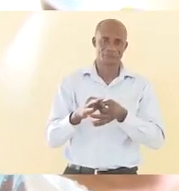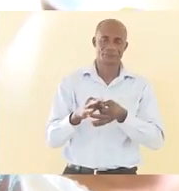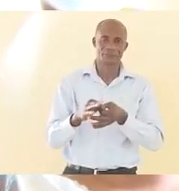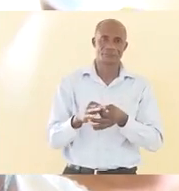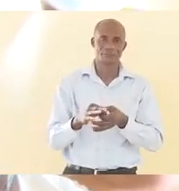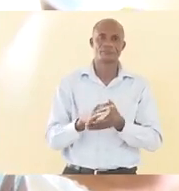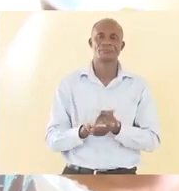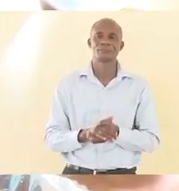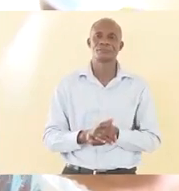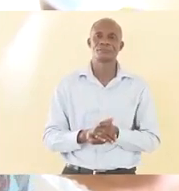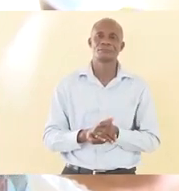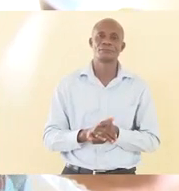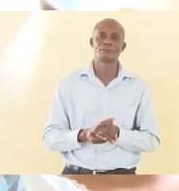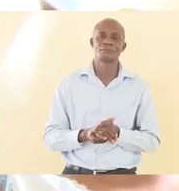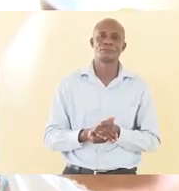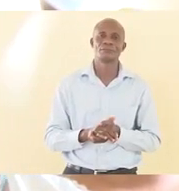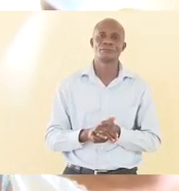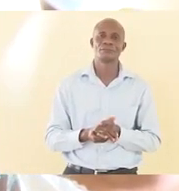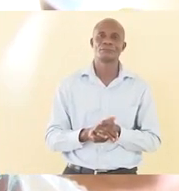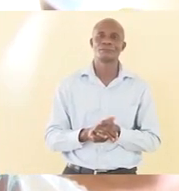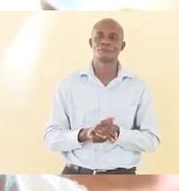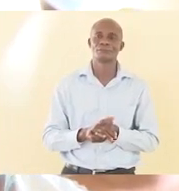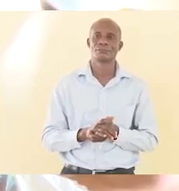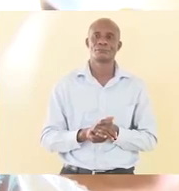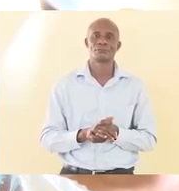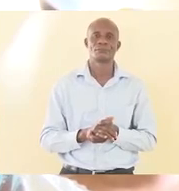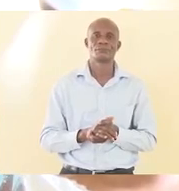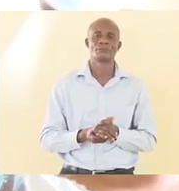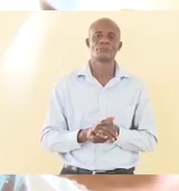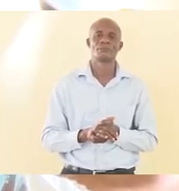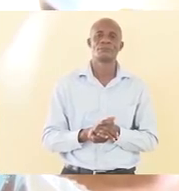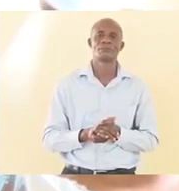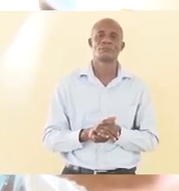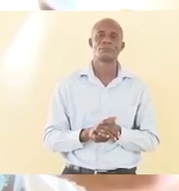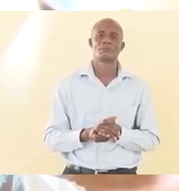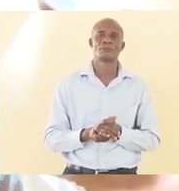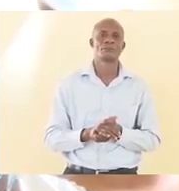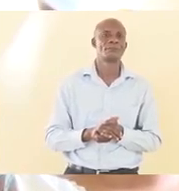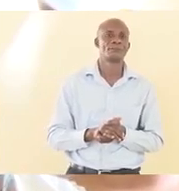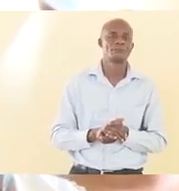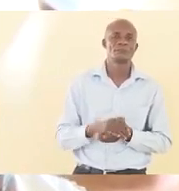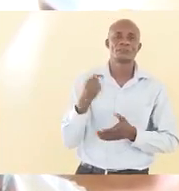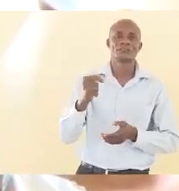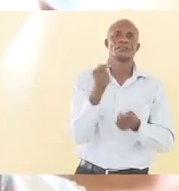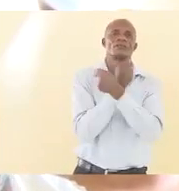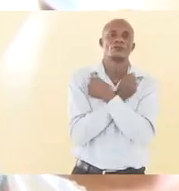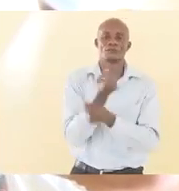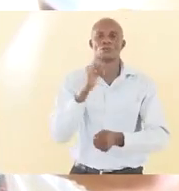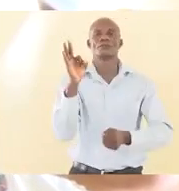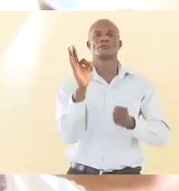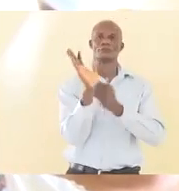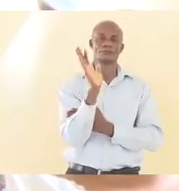link. Tell us. And this link to me is the Christian love, the love of